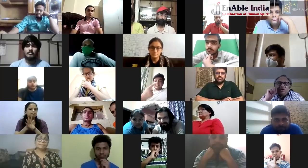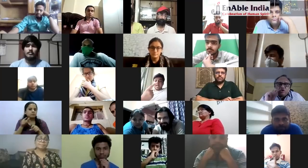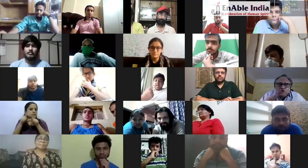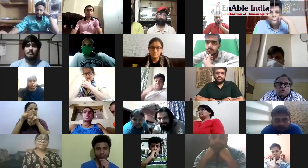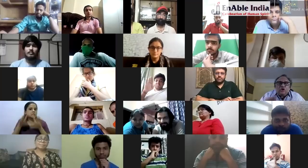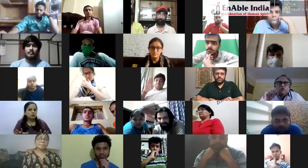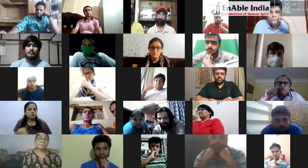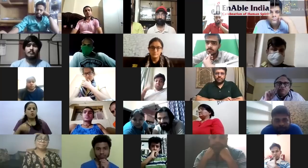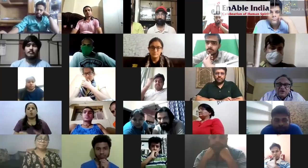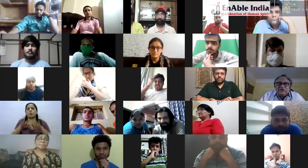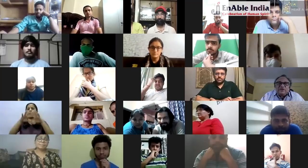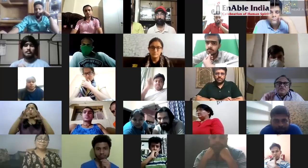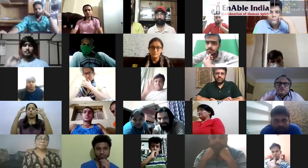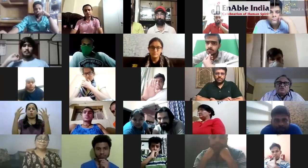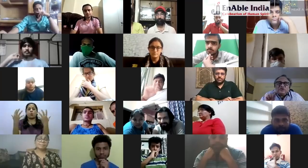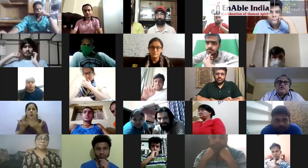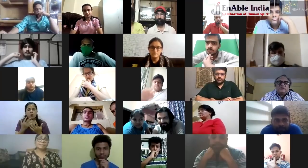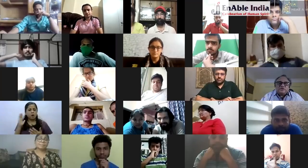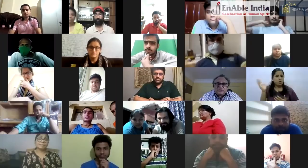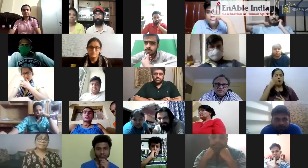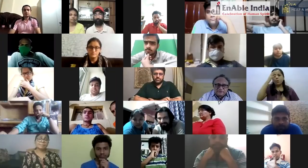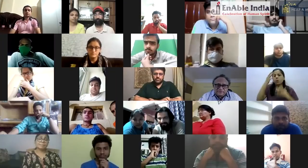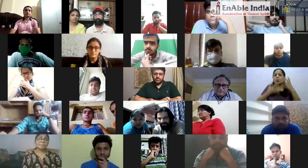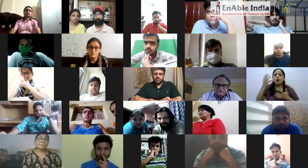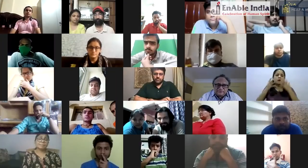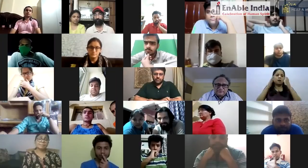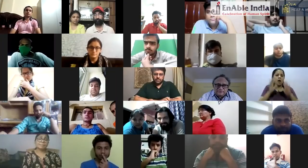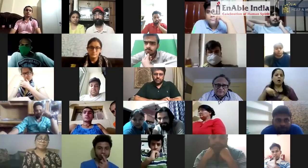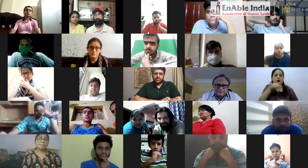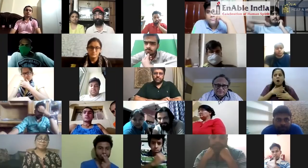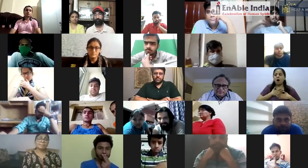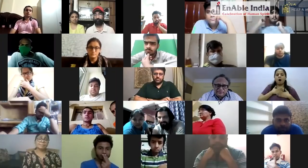And the whole world is worried about